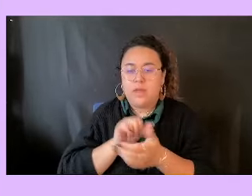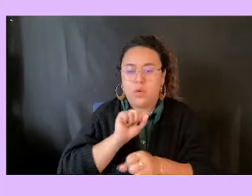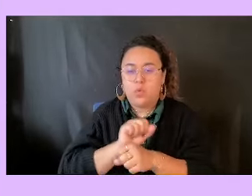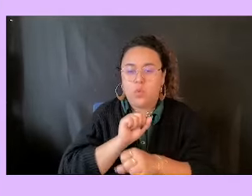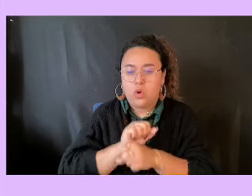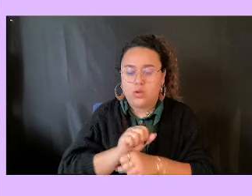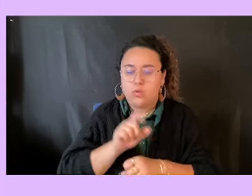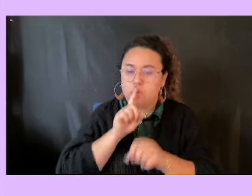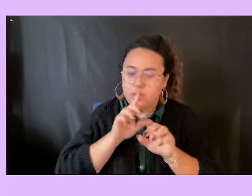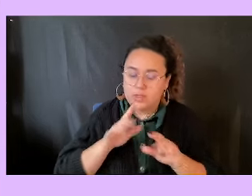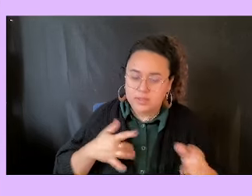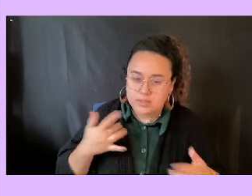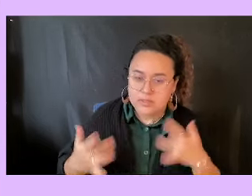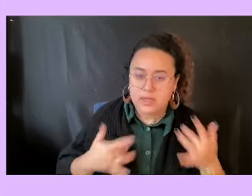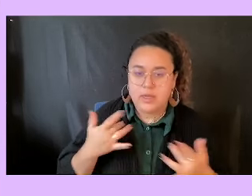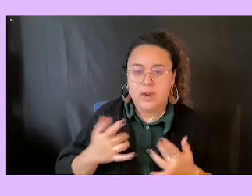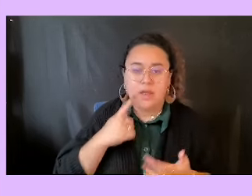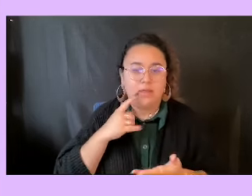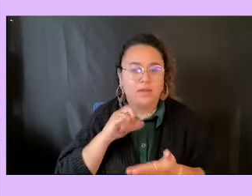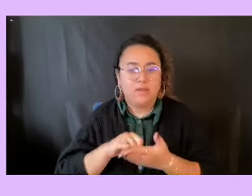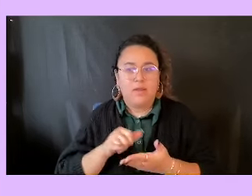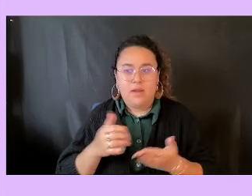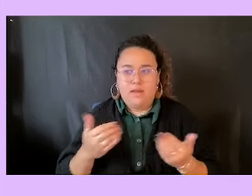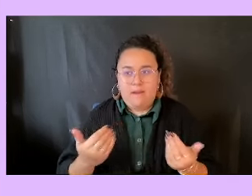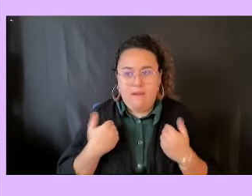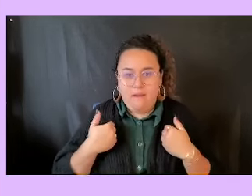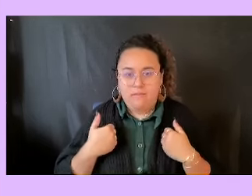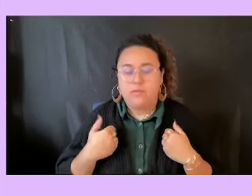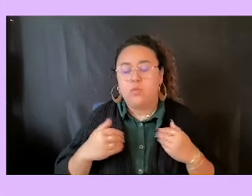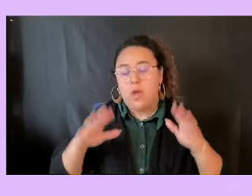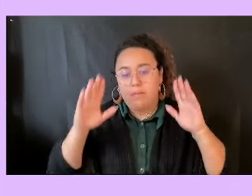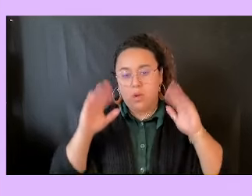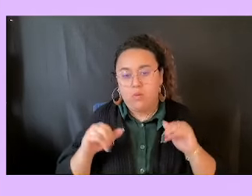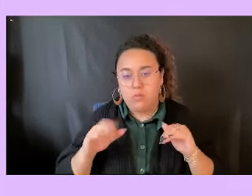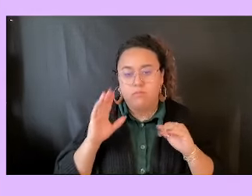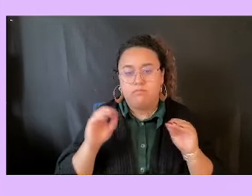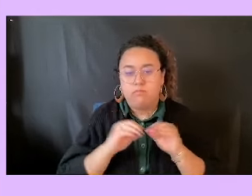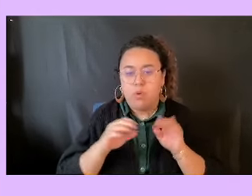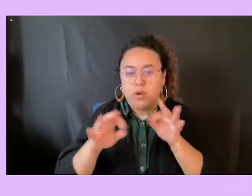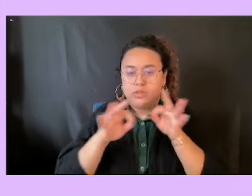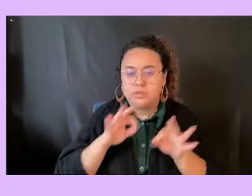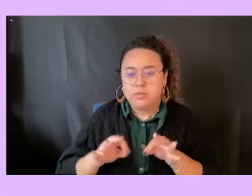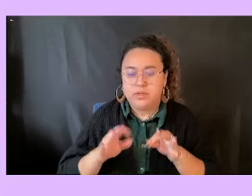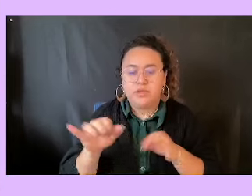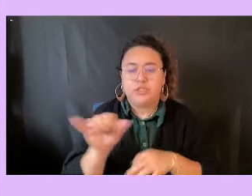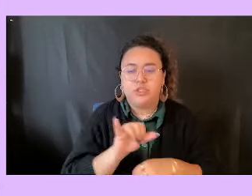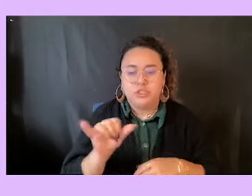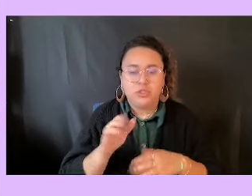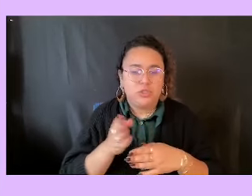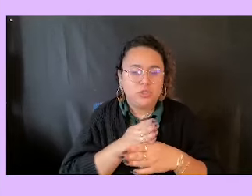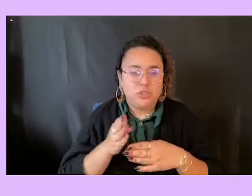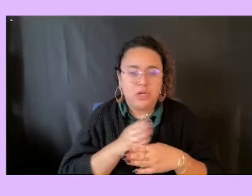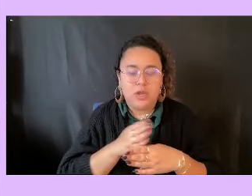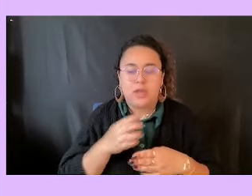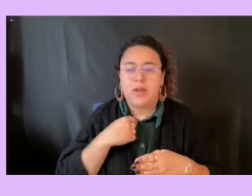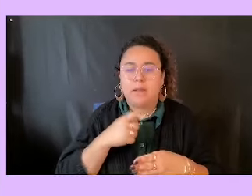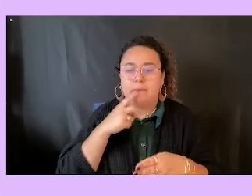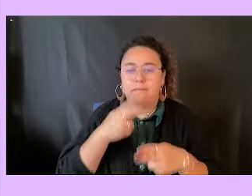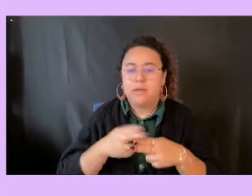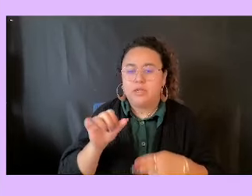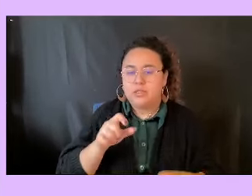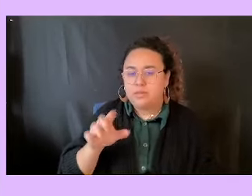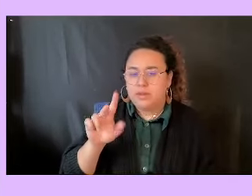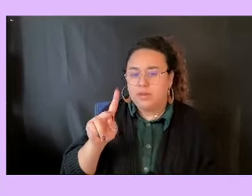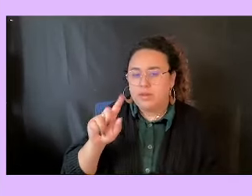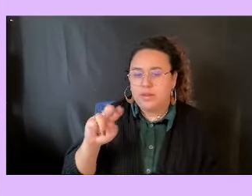that's exciting, and I think that I'm really hoping that there's going to be more breaking down and sharing. But I also want to bridge something, Kenneth, that you and